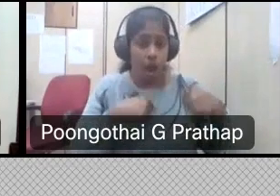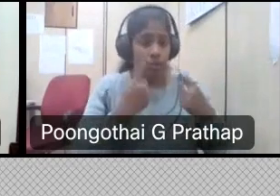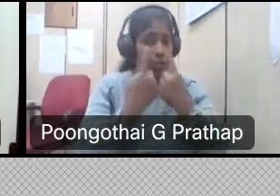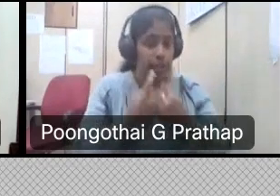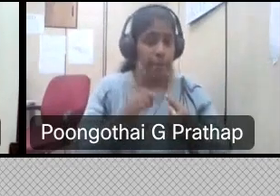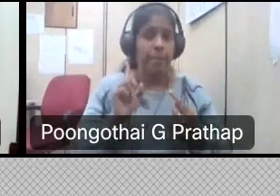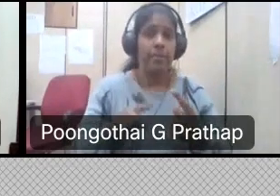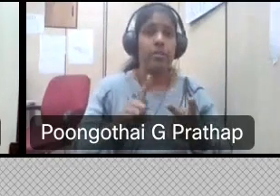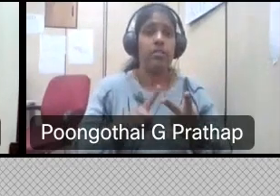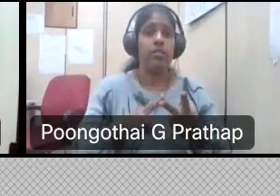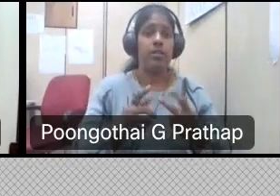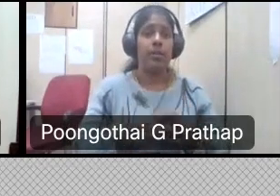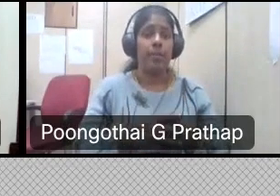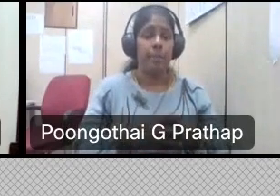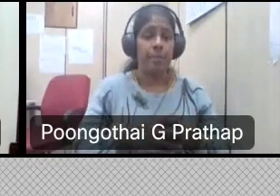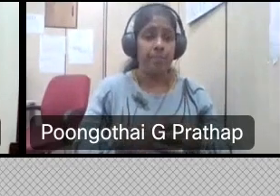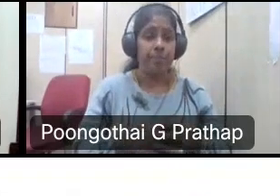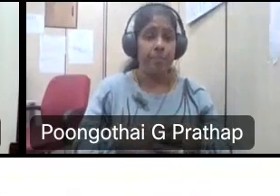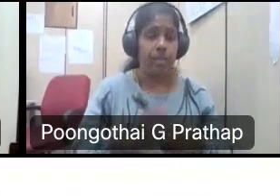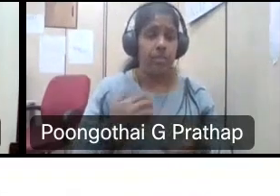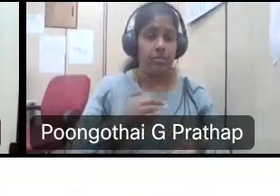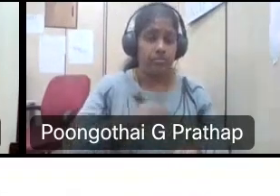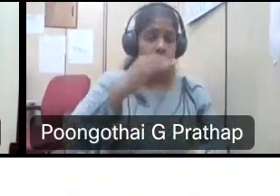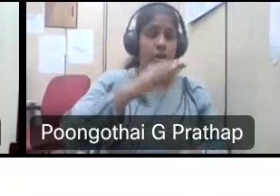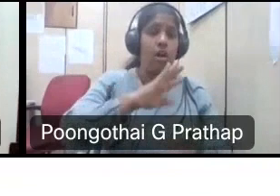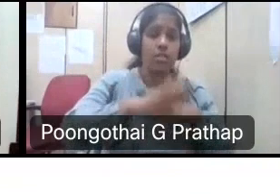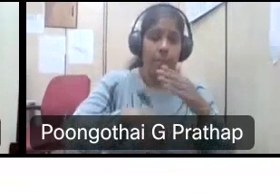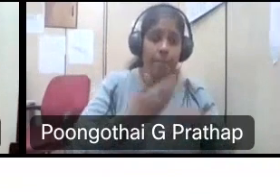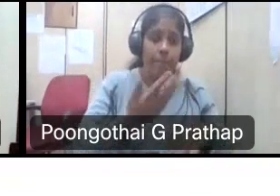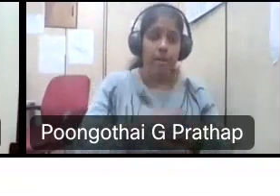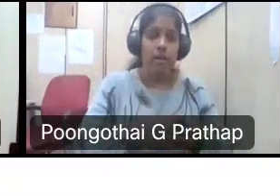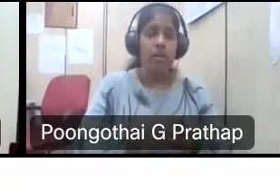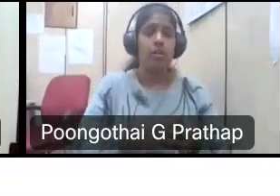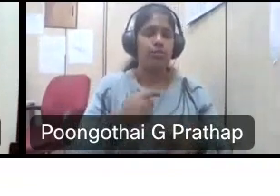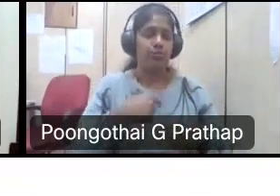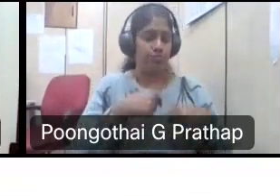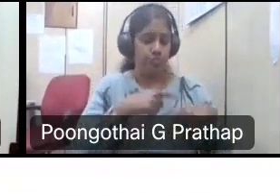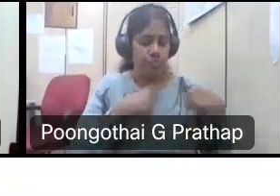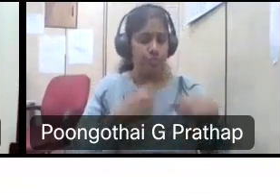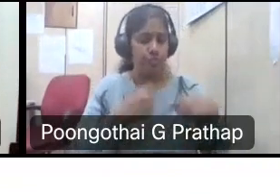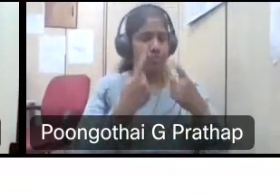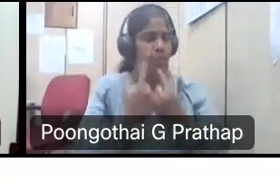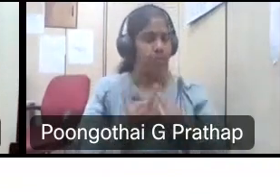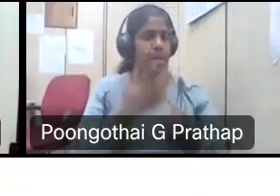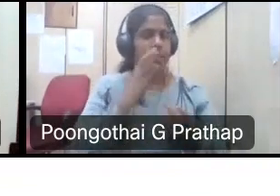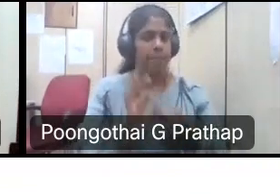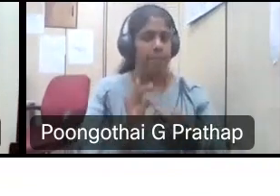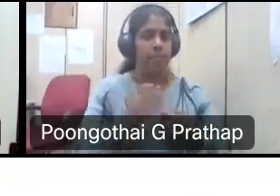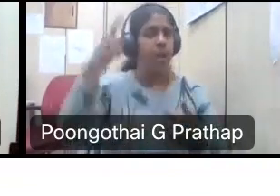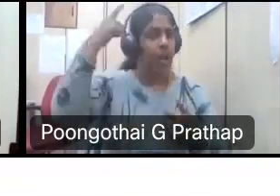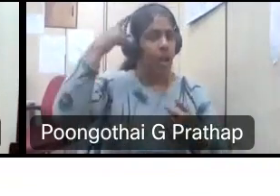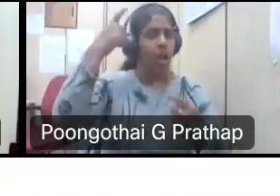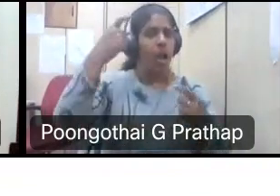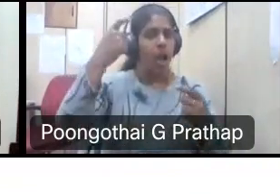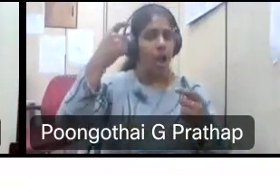appear. Adolescent onward cardiac evaluation is mandatory. And IQ scale, which is actually a broad scale